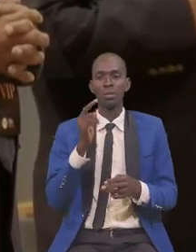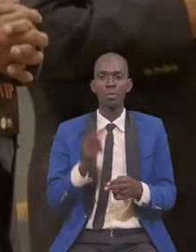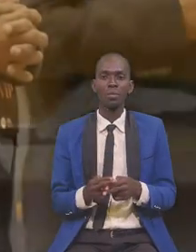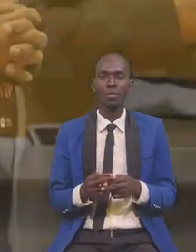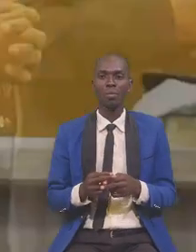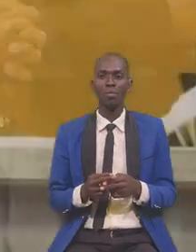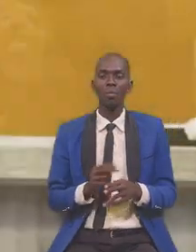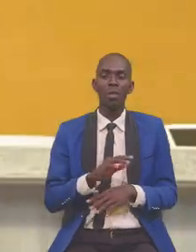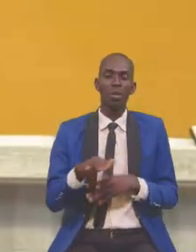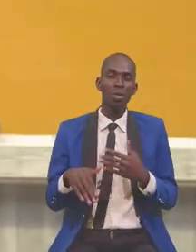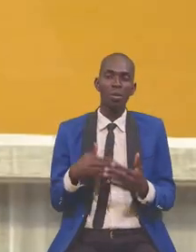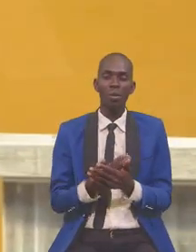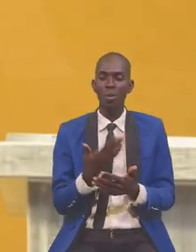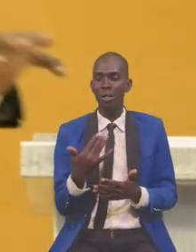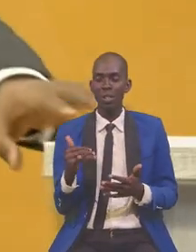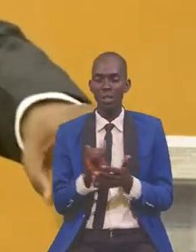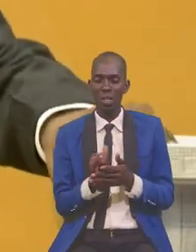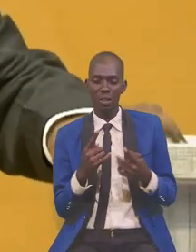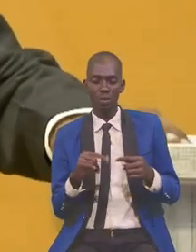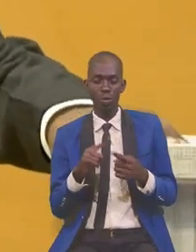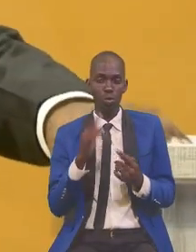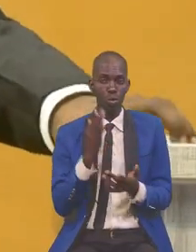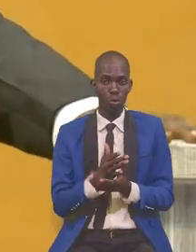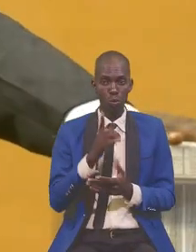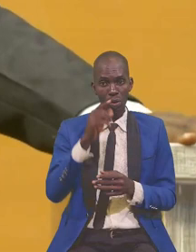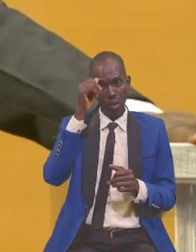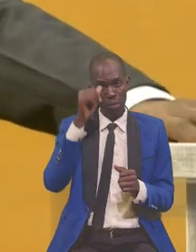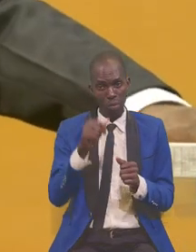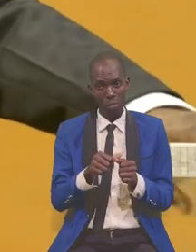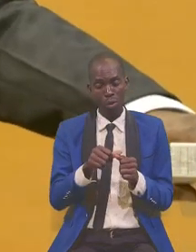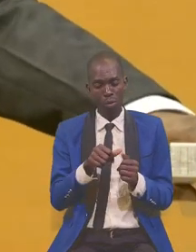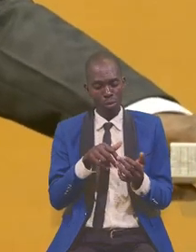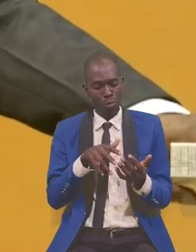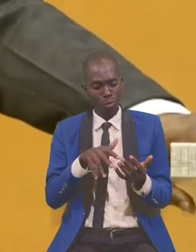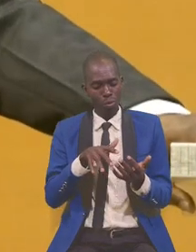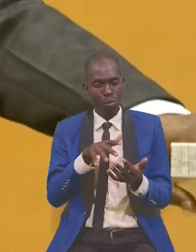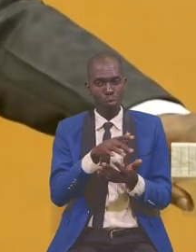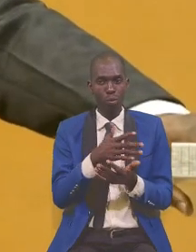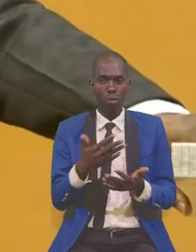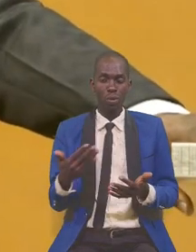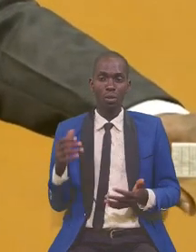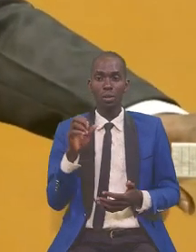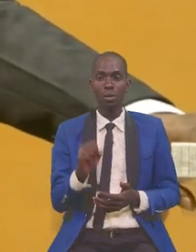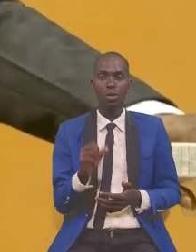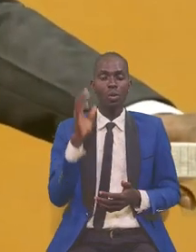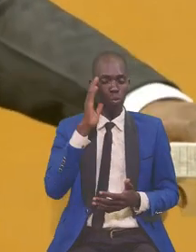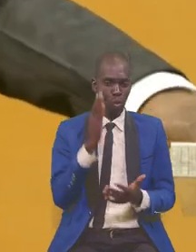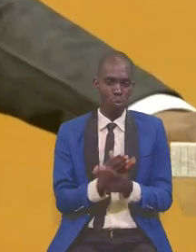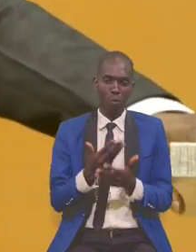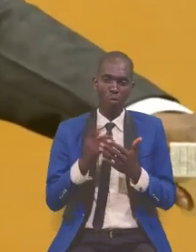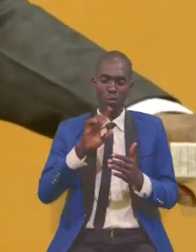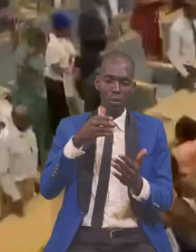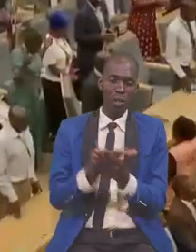the things that will try to stop you, remember, those things are going to stop before you get